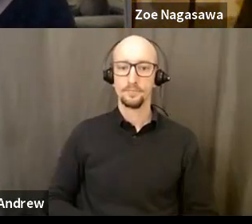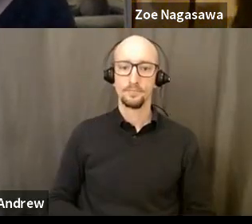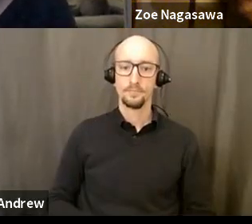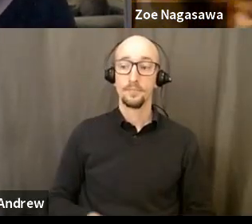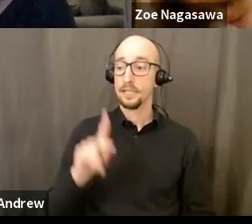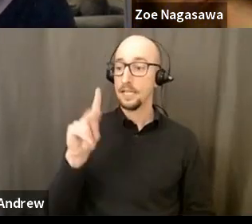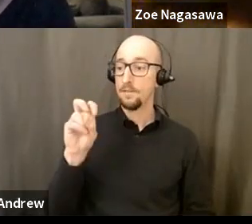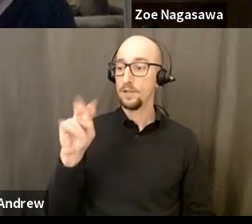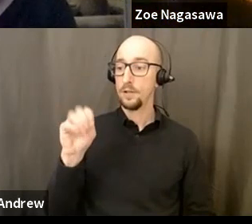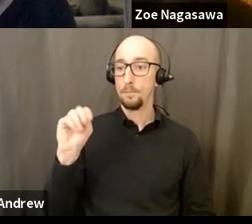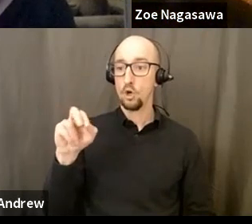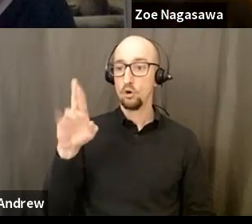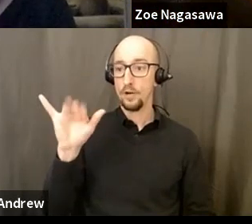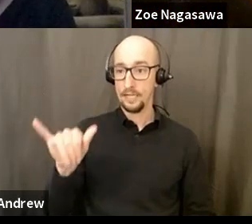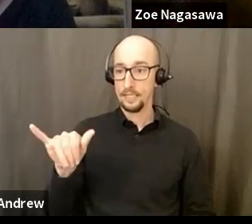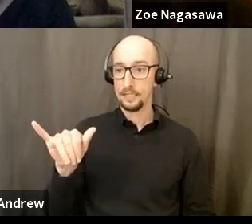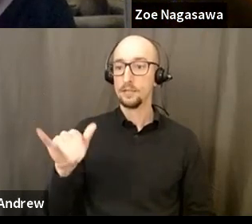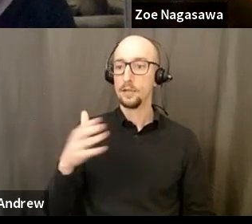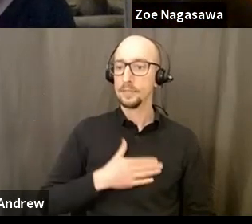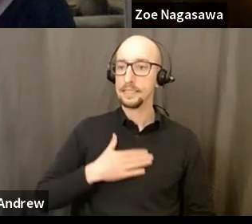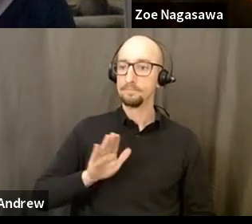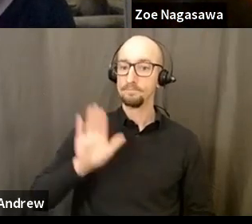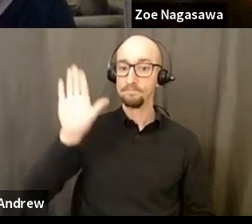Kevin Murray, please raise your hand.